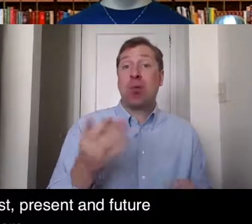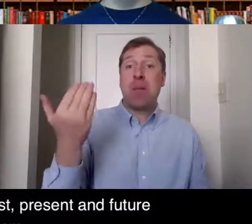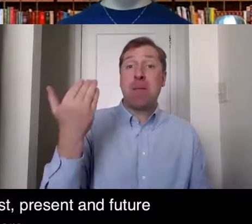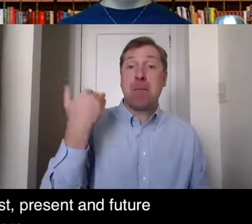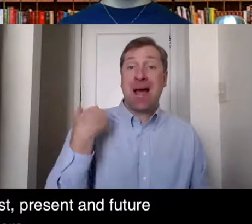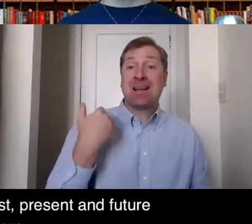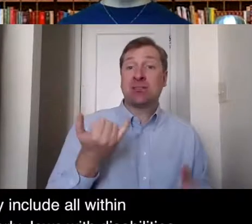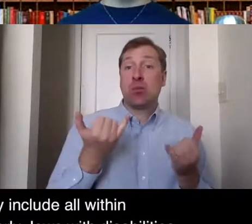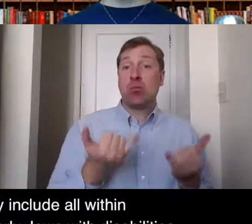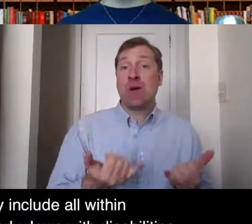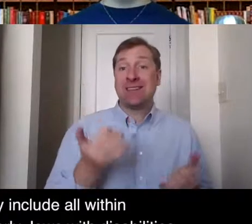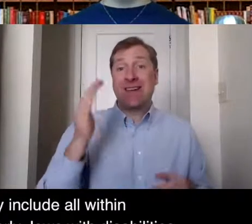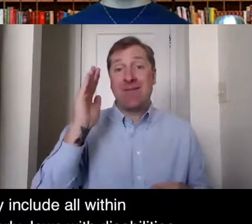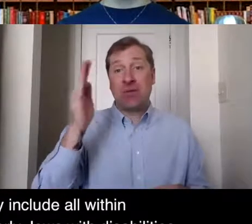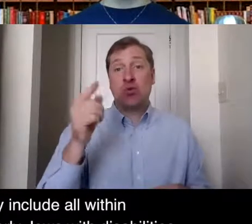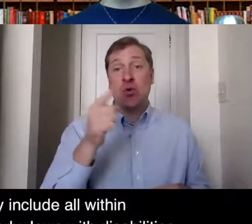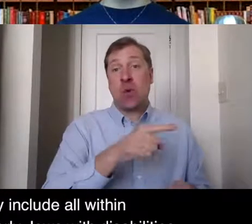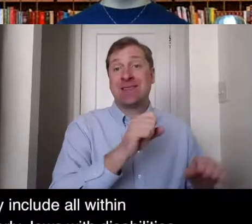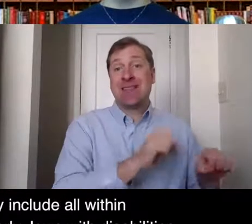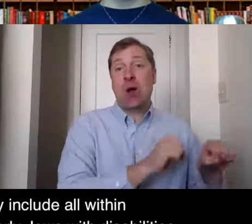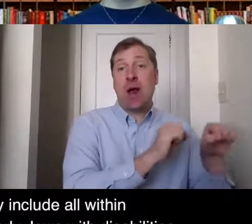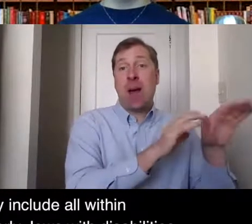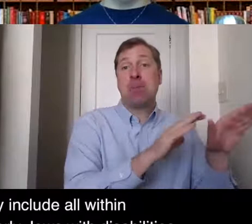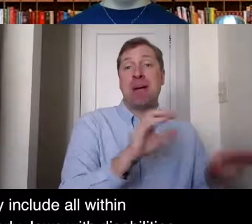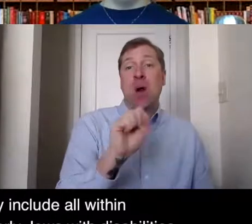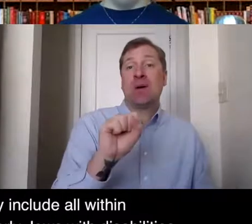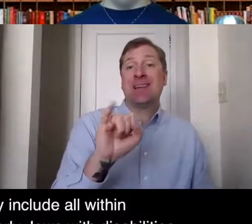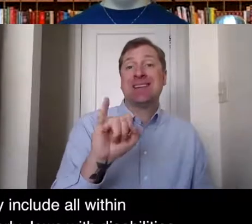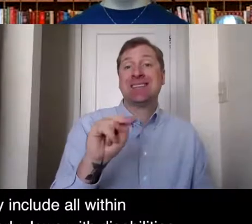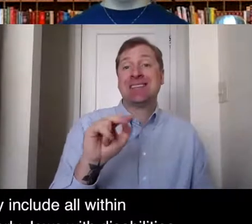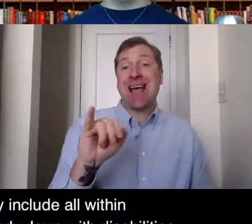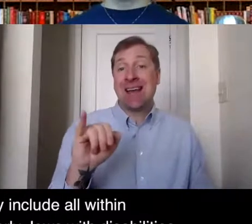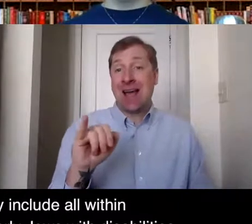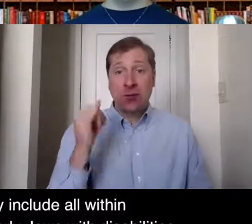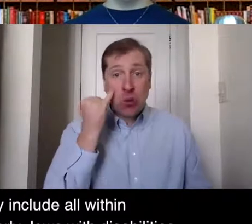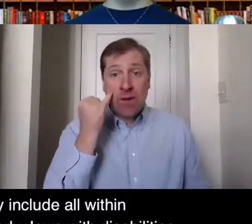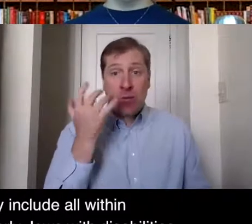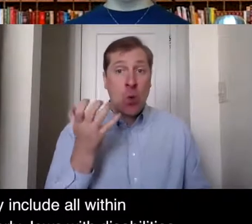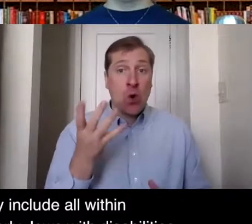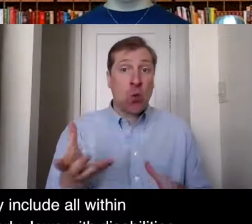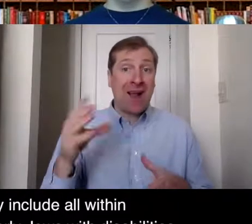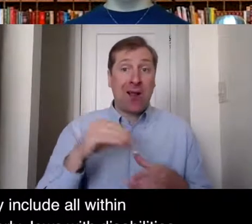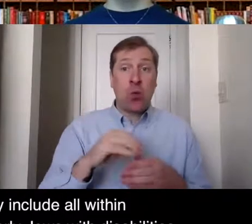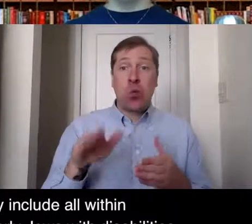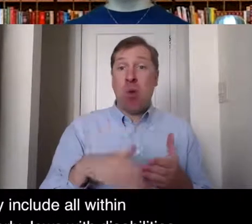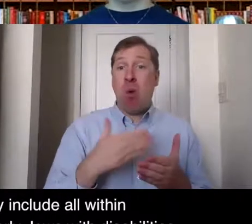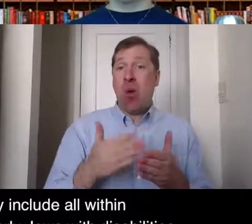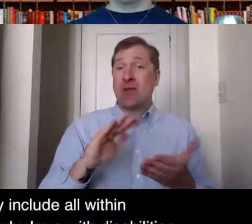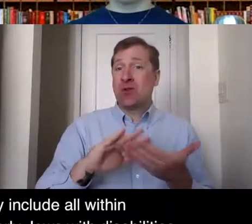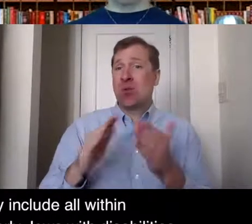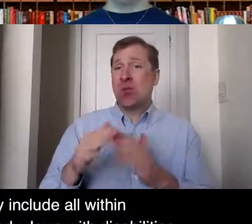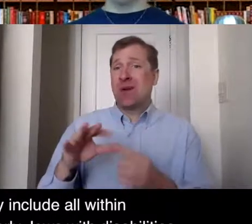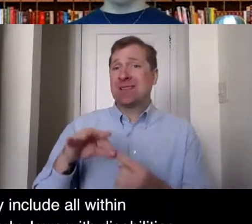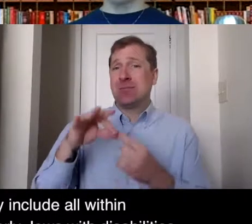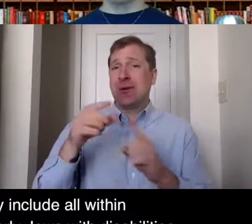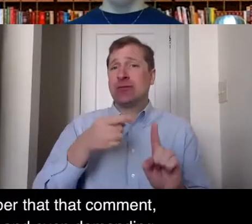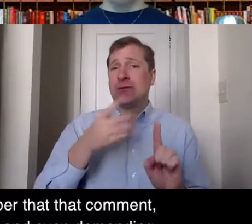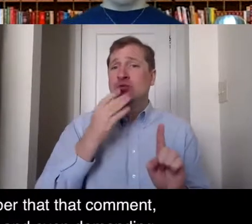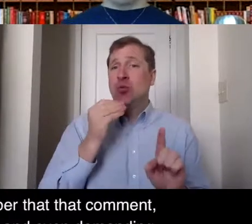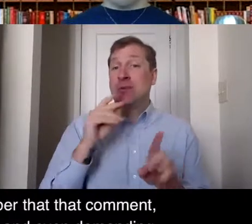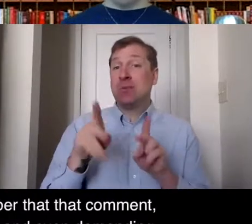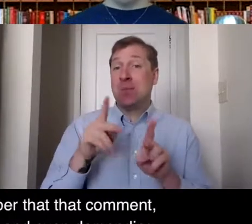there. So if we want to truly include all within the community, and particularly Jews with